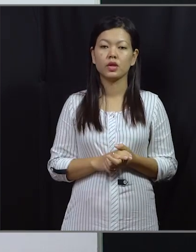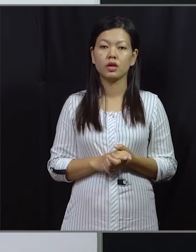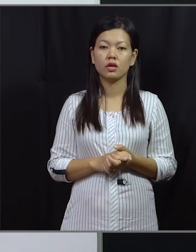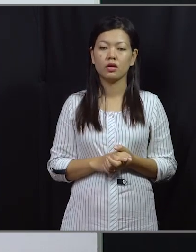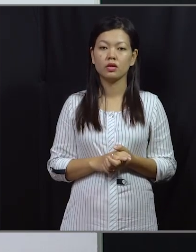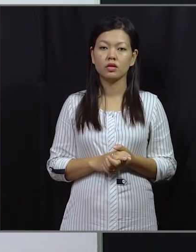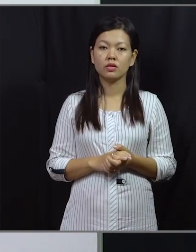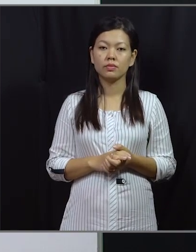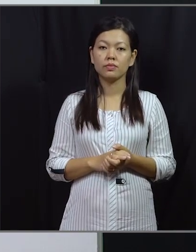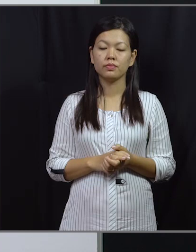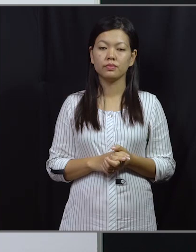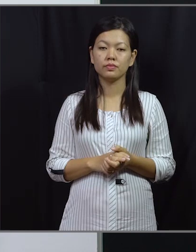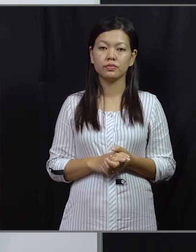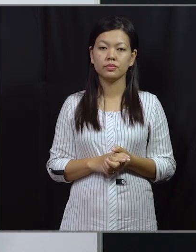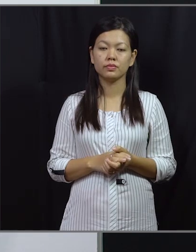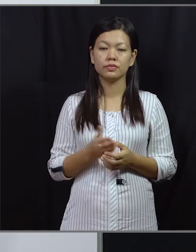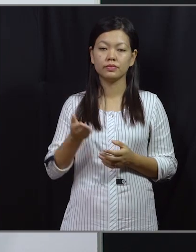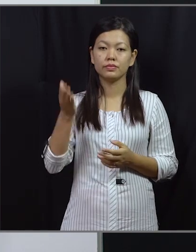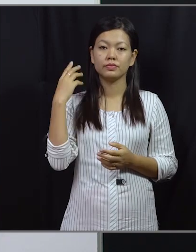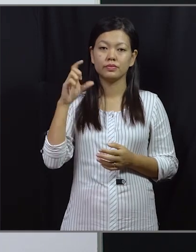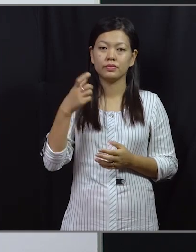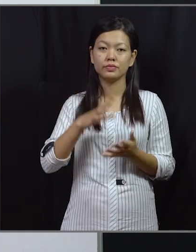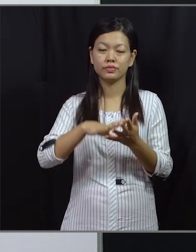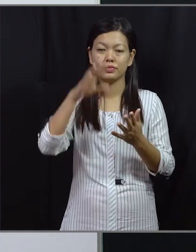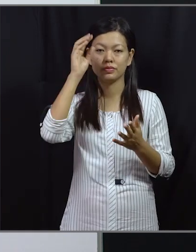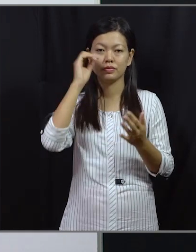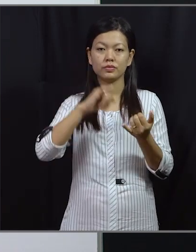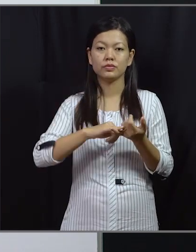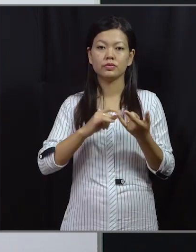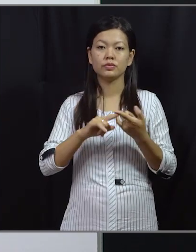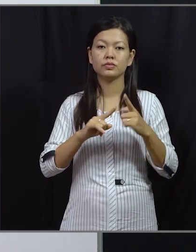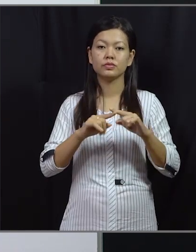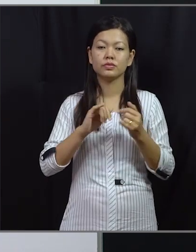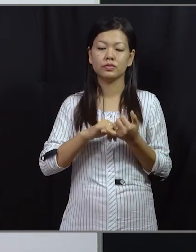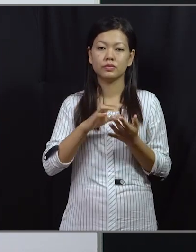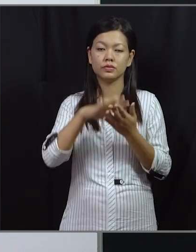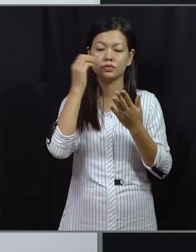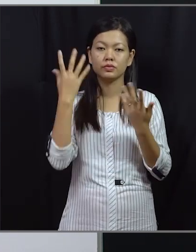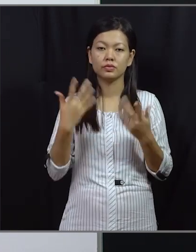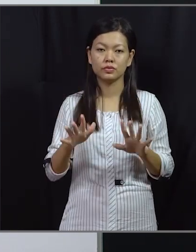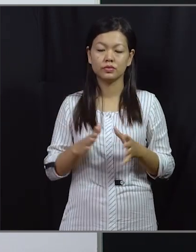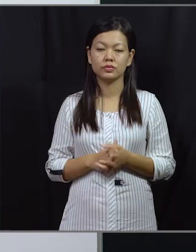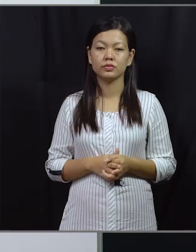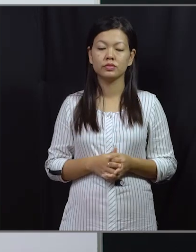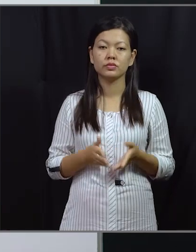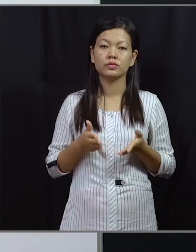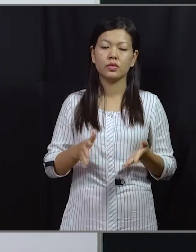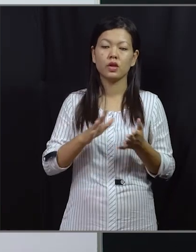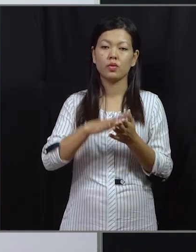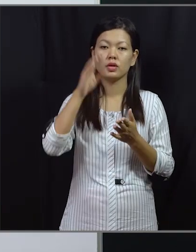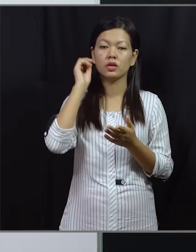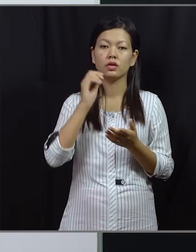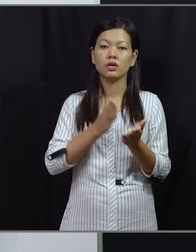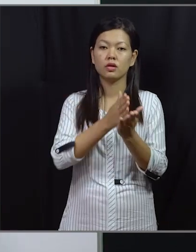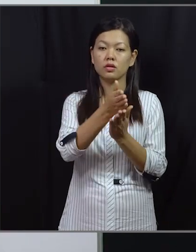Secondary School, Jotsoma, Kohima. In the last session, we learned what is a set and what are the representation of a set. In this session, we are going to learn types